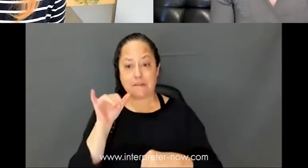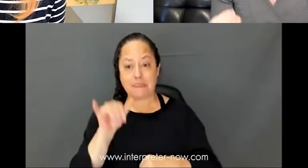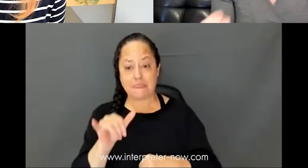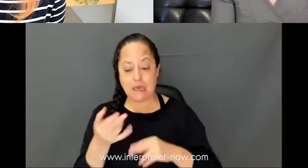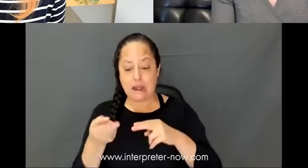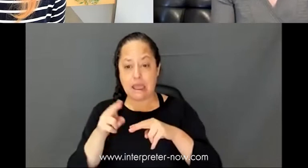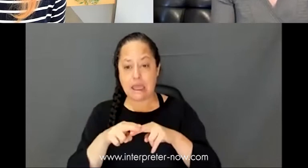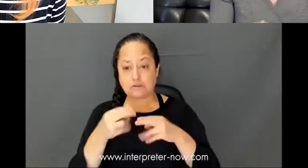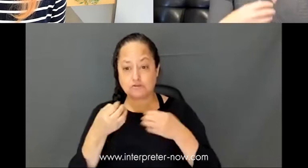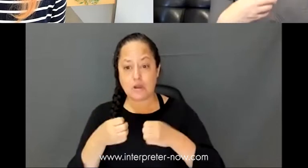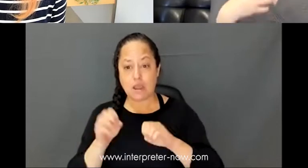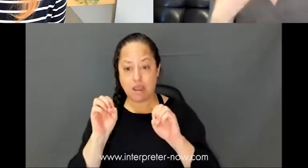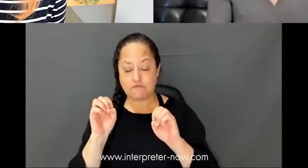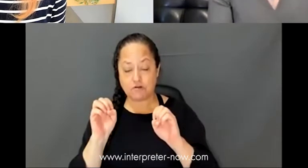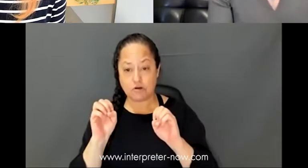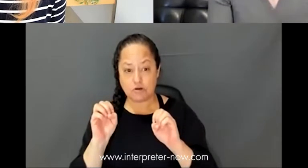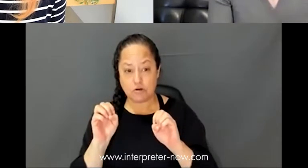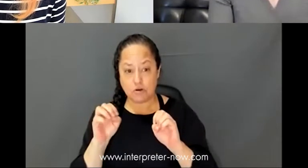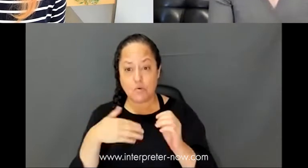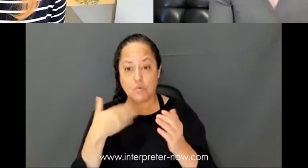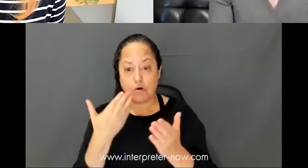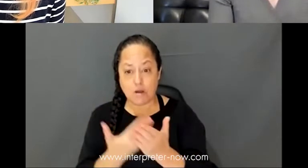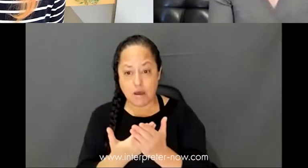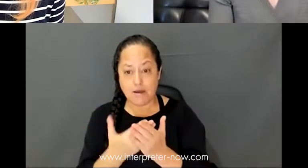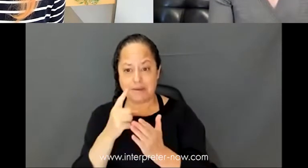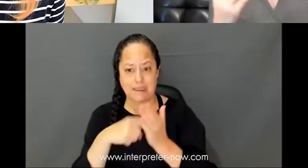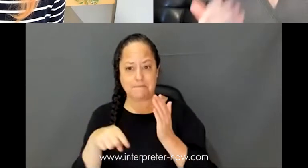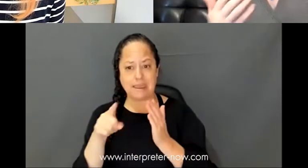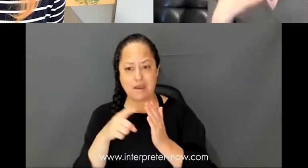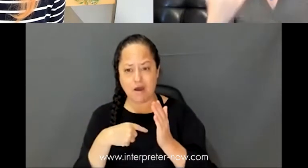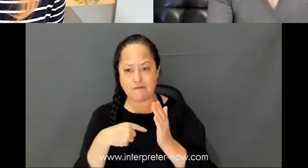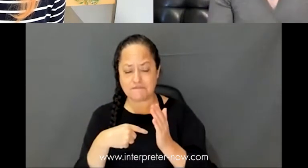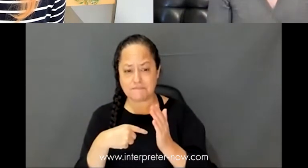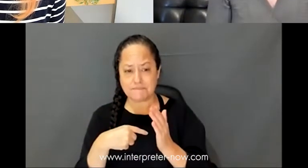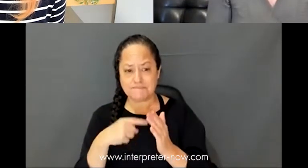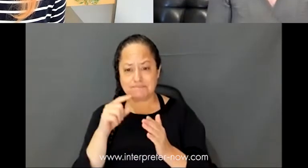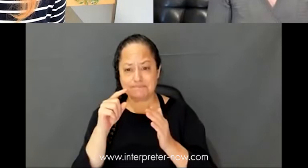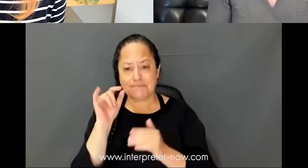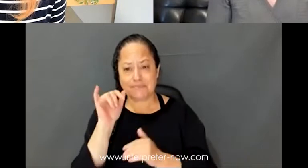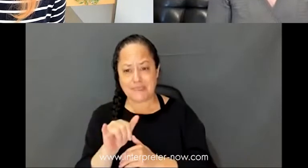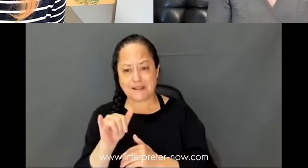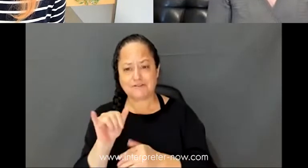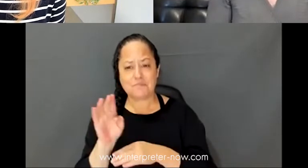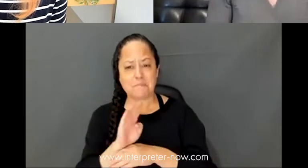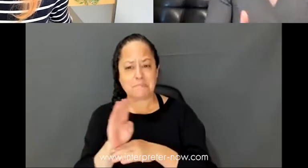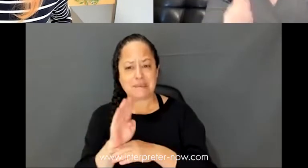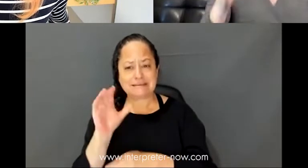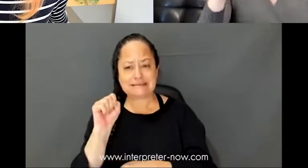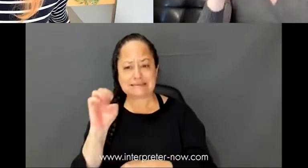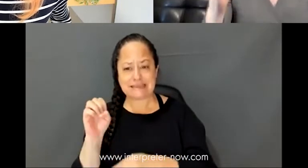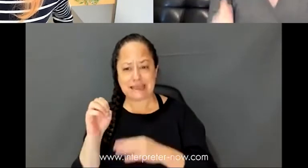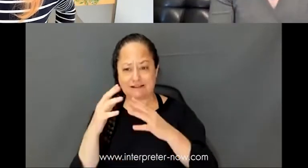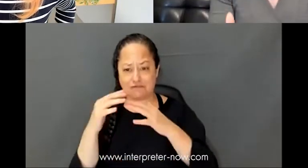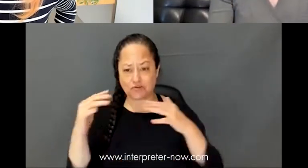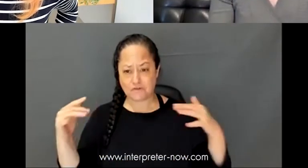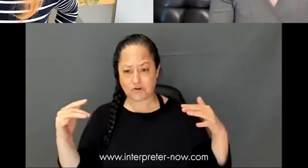effort will come and that it will pay off. That's now, I guess, where the business case for diversity is. In